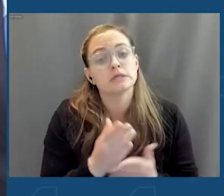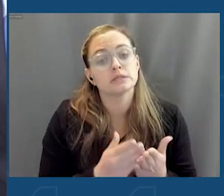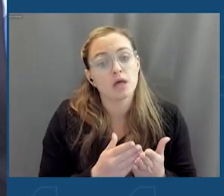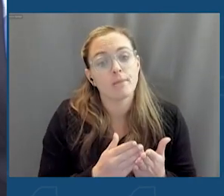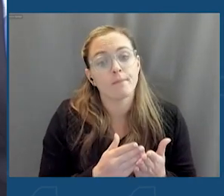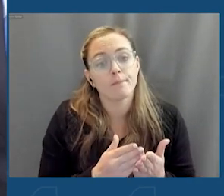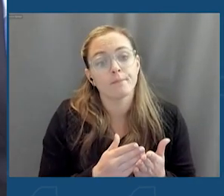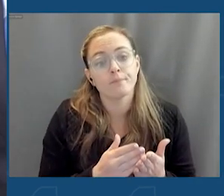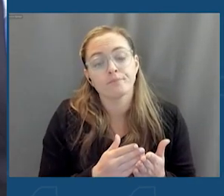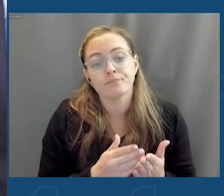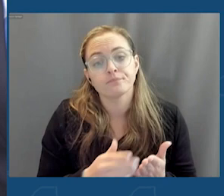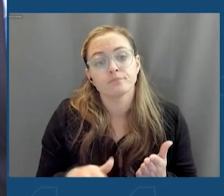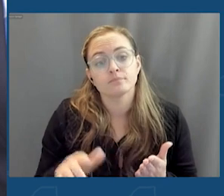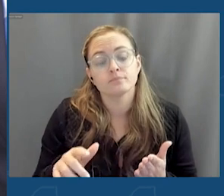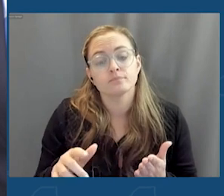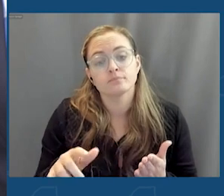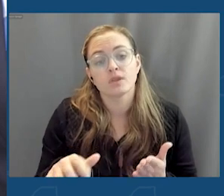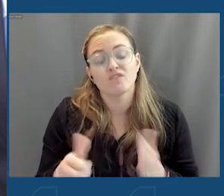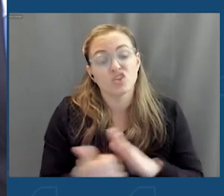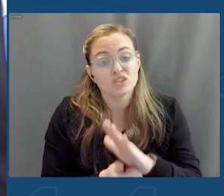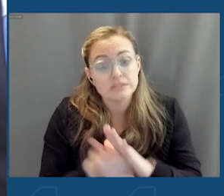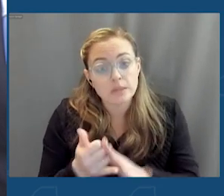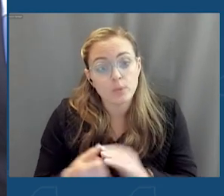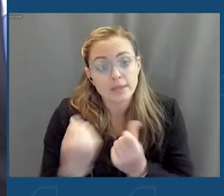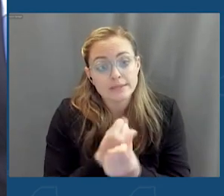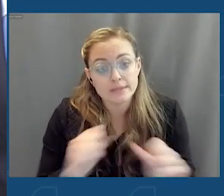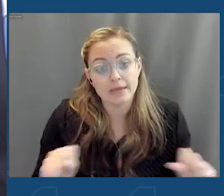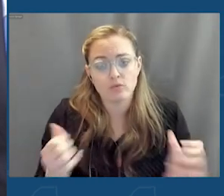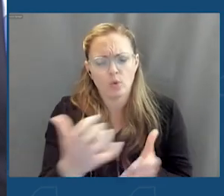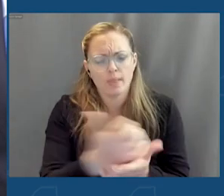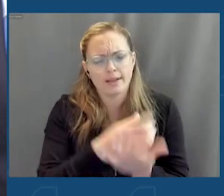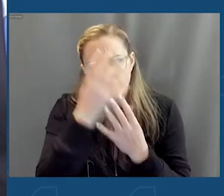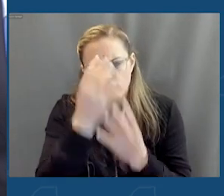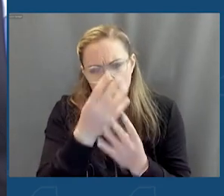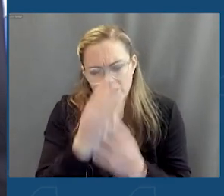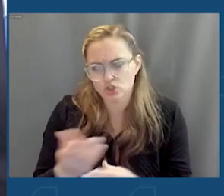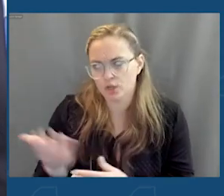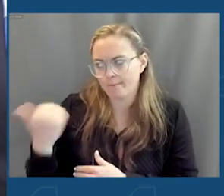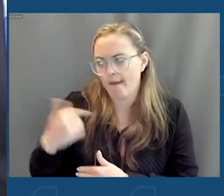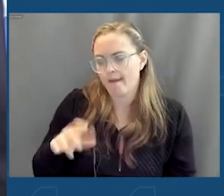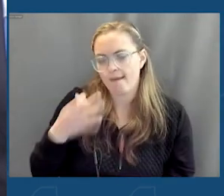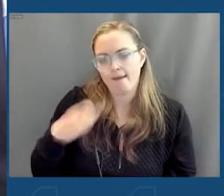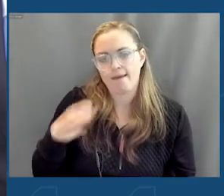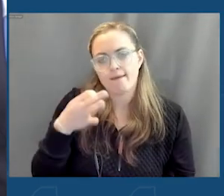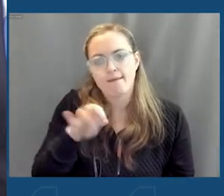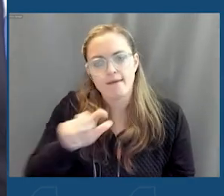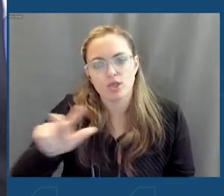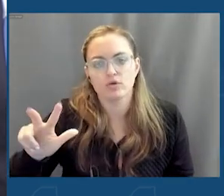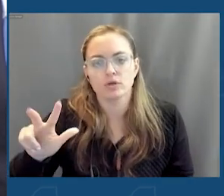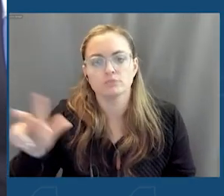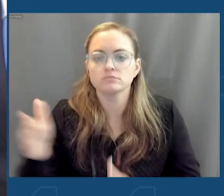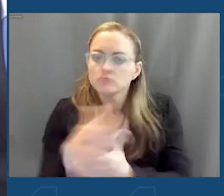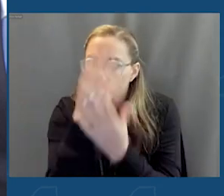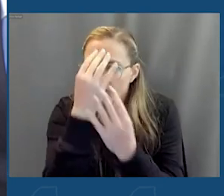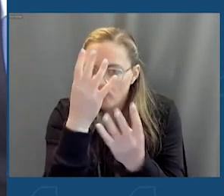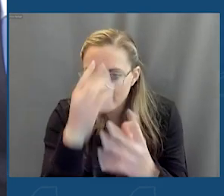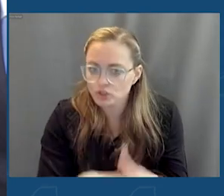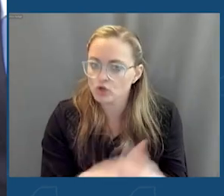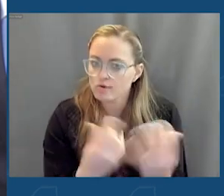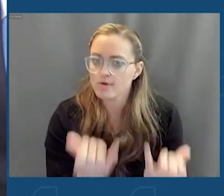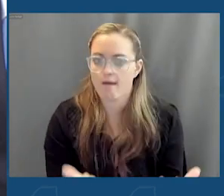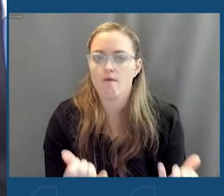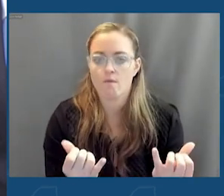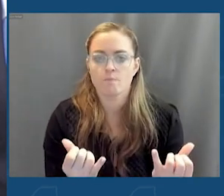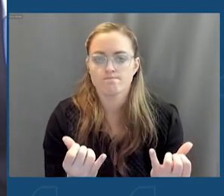strong start in the subway safety in history. As we started collecting the data back in 1993, we're starting to share this information.